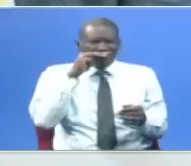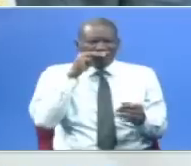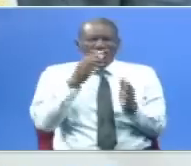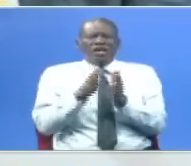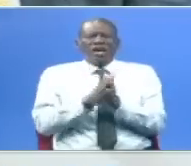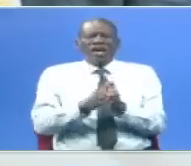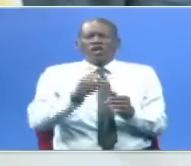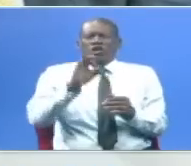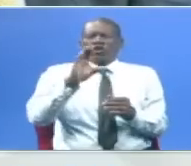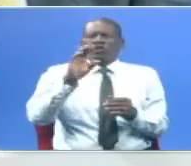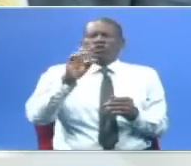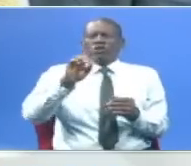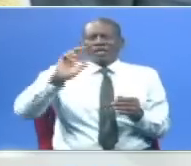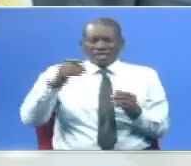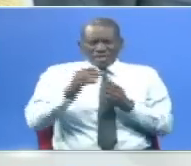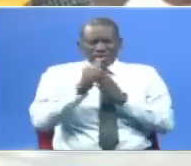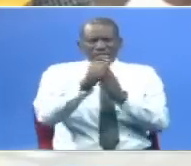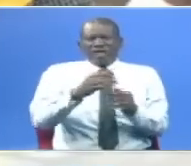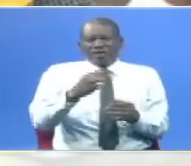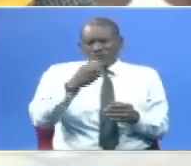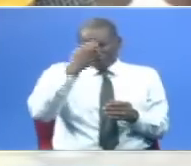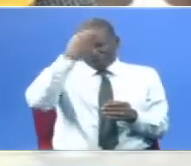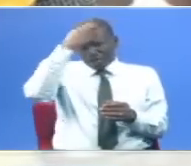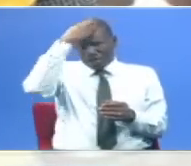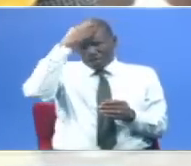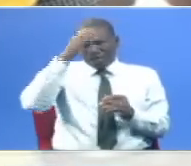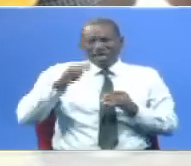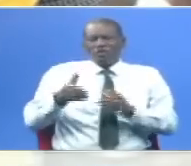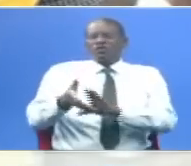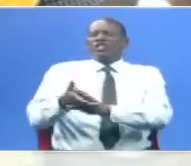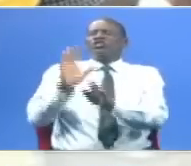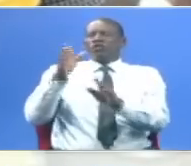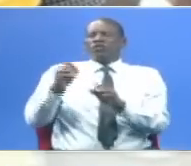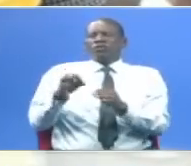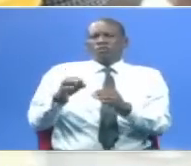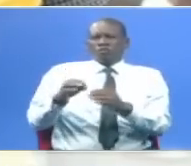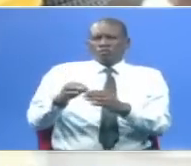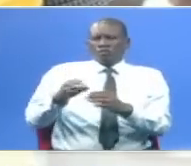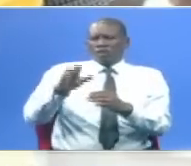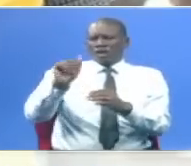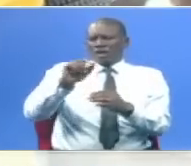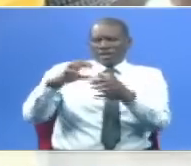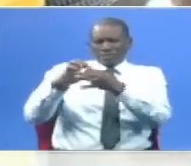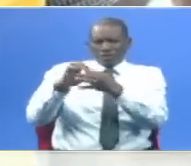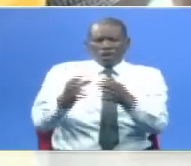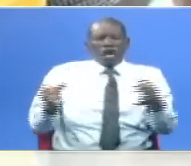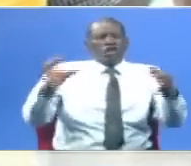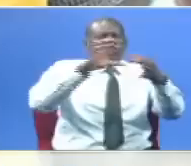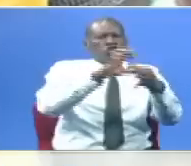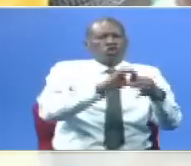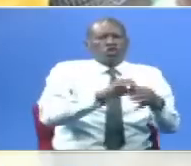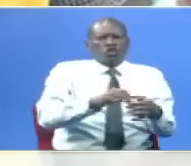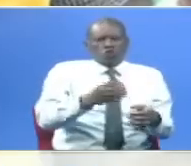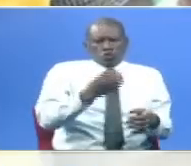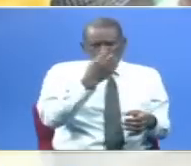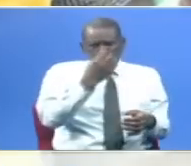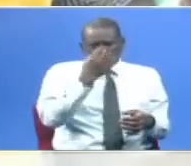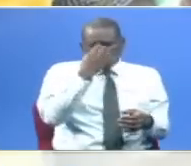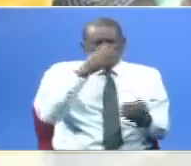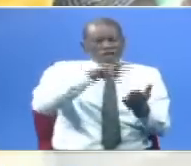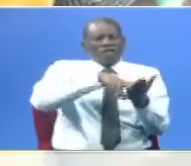his Ford Kenya counterpart Moses Wetangula left and joined William Ruto early this year. The failure of